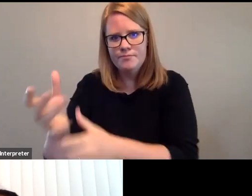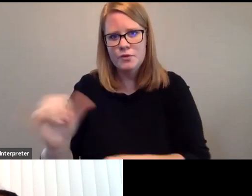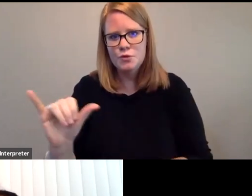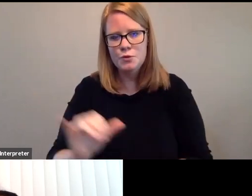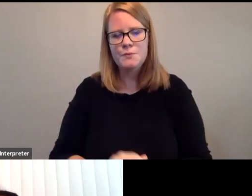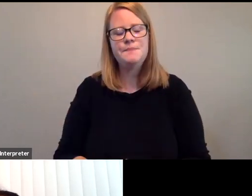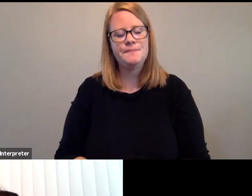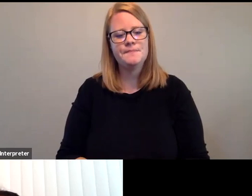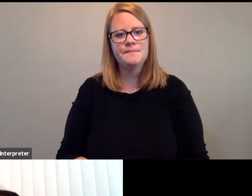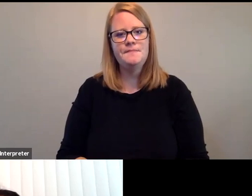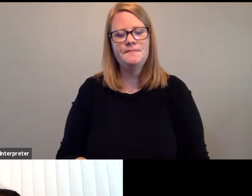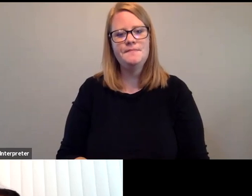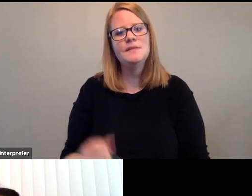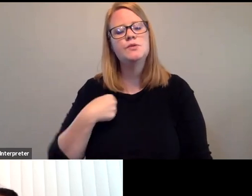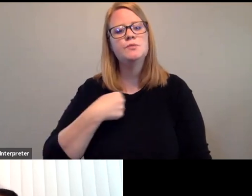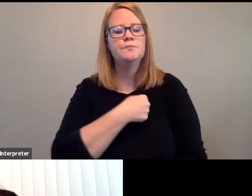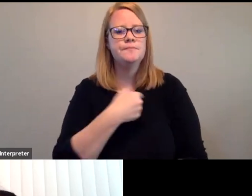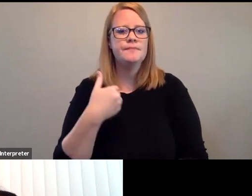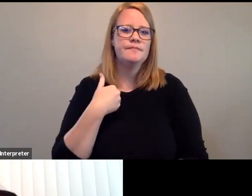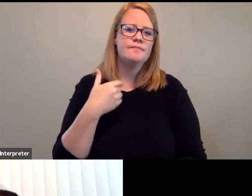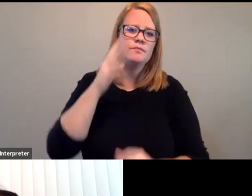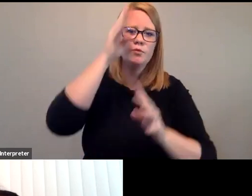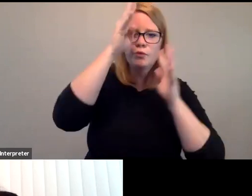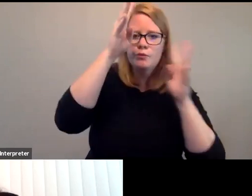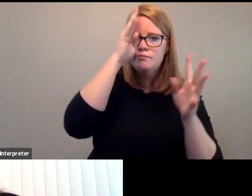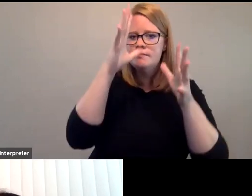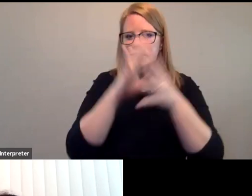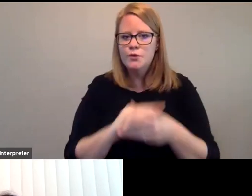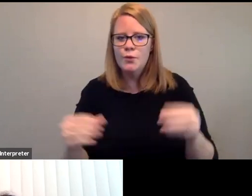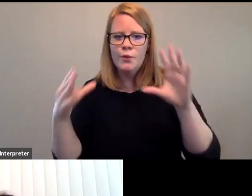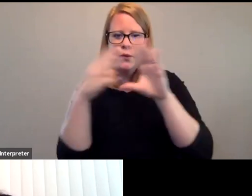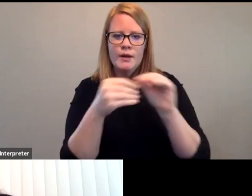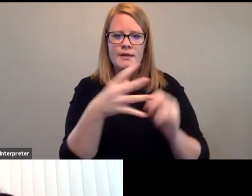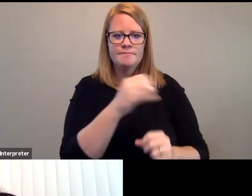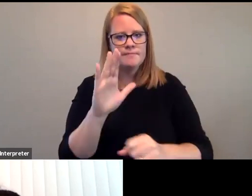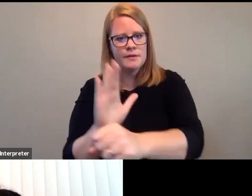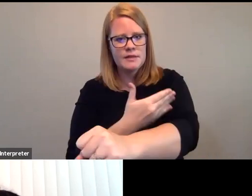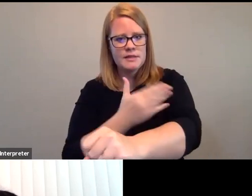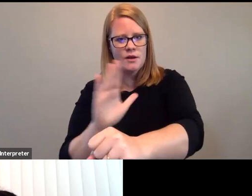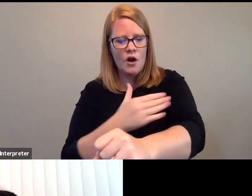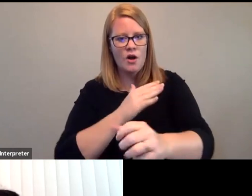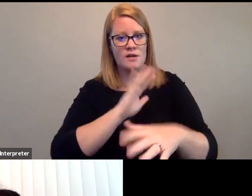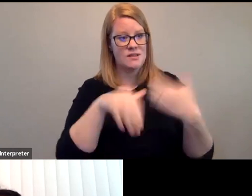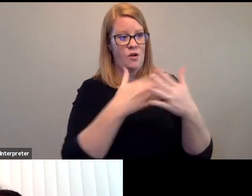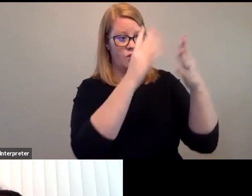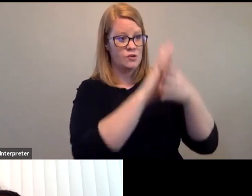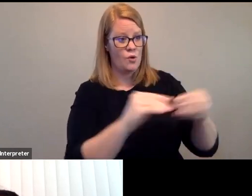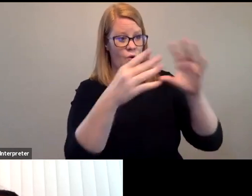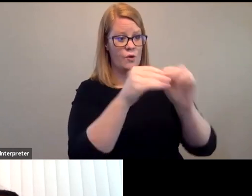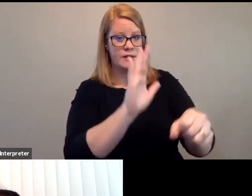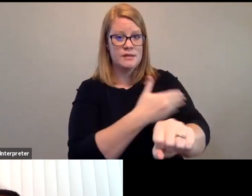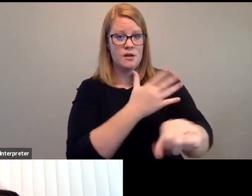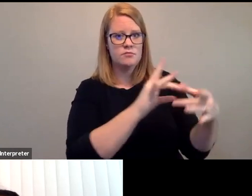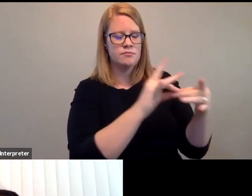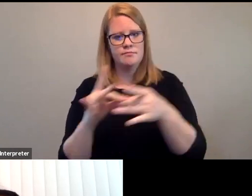songs, you know, they all are around the saguaro. And like I was saying, the saguaro is